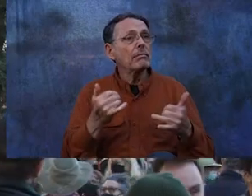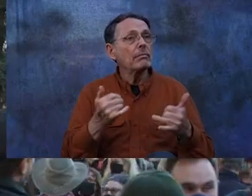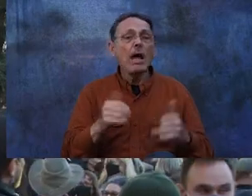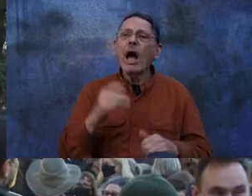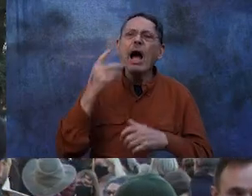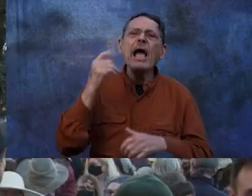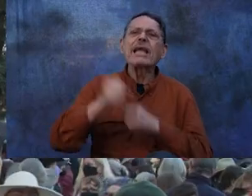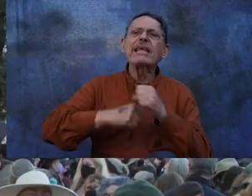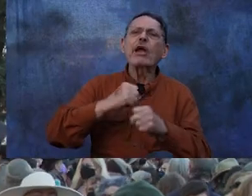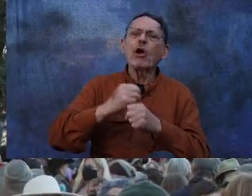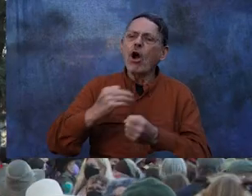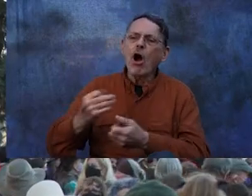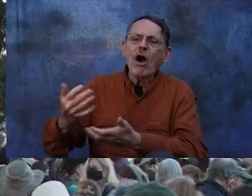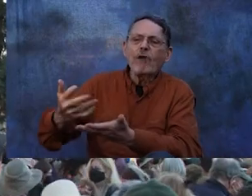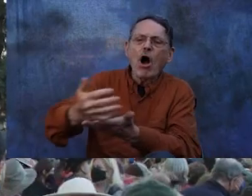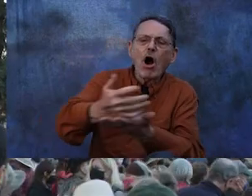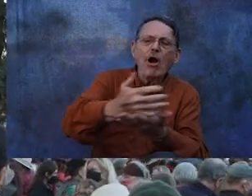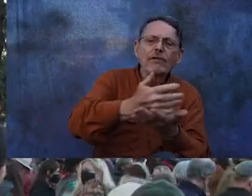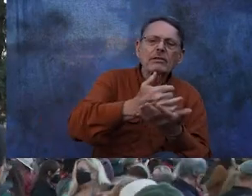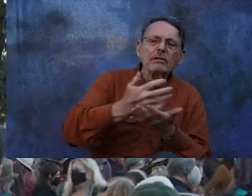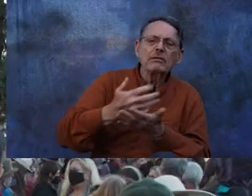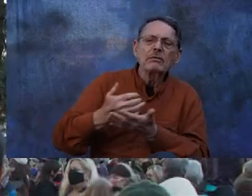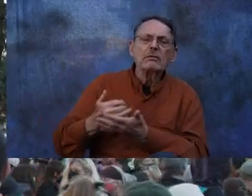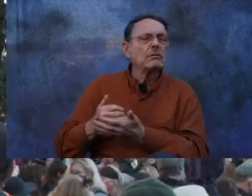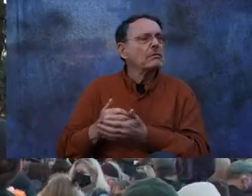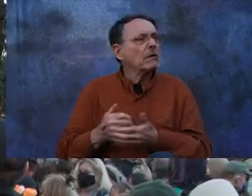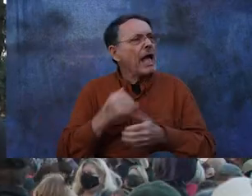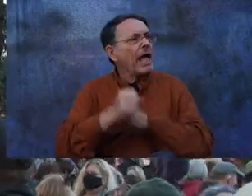of harvest, let it begin now.